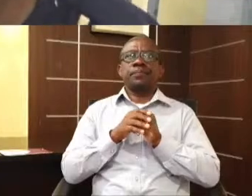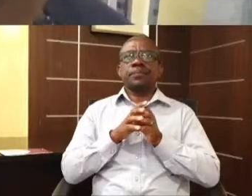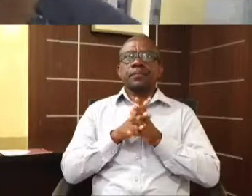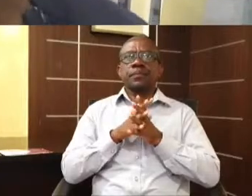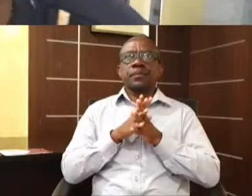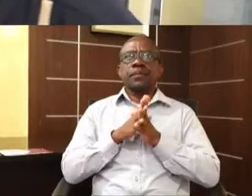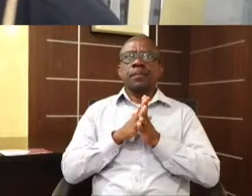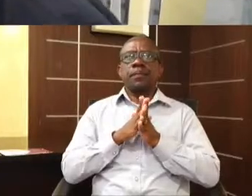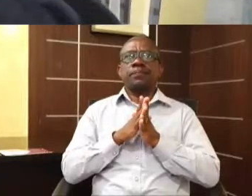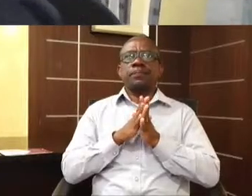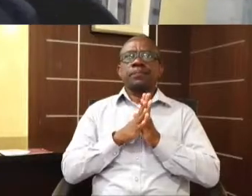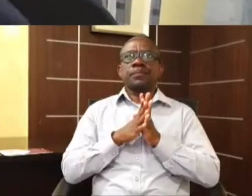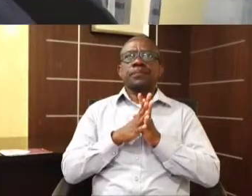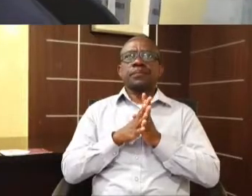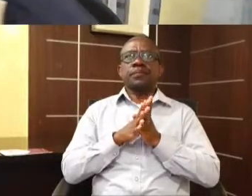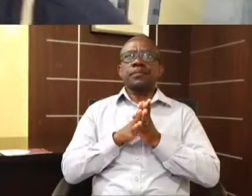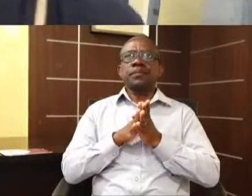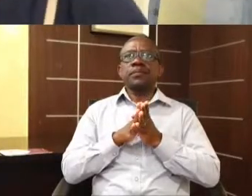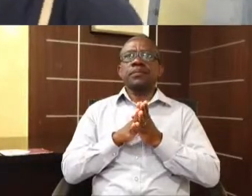A very great idea.